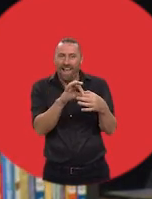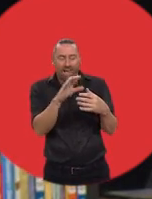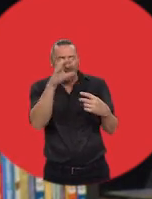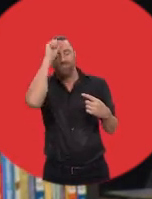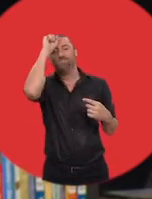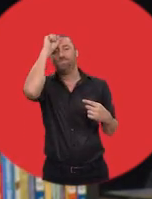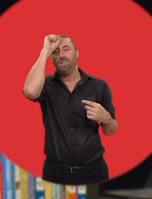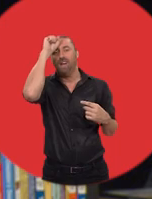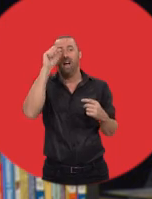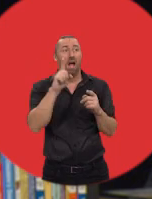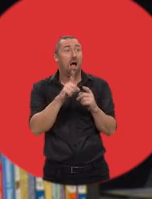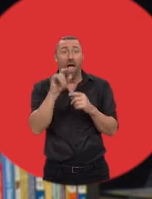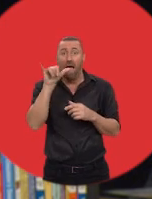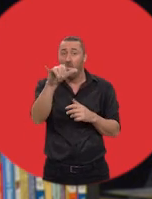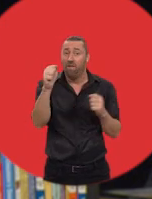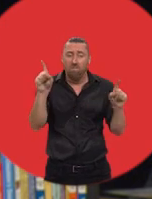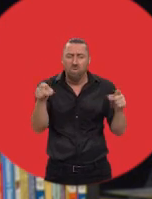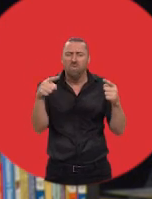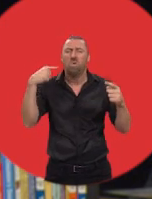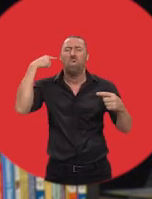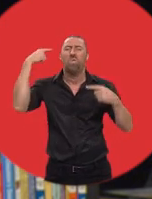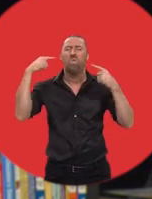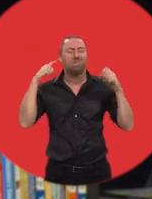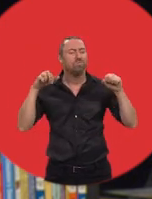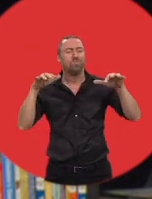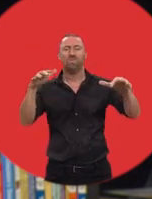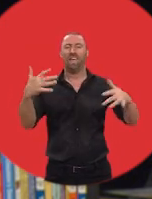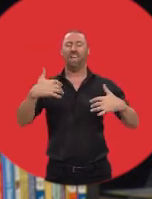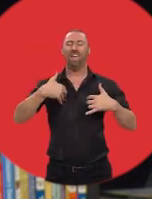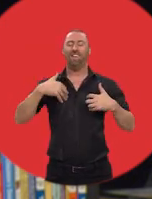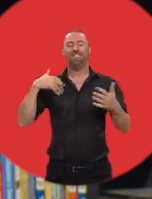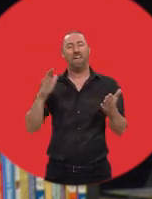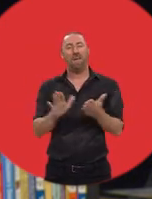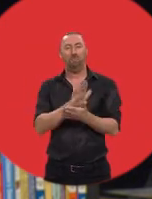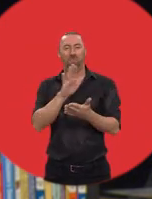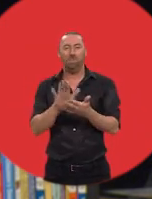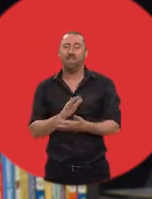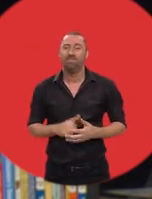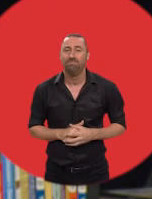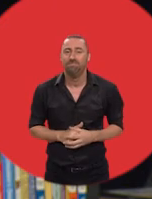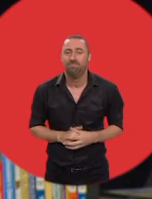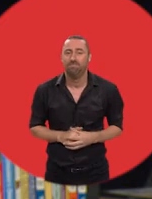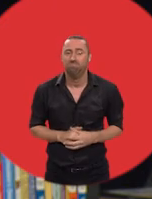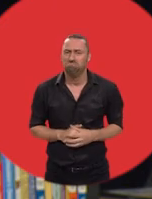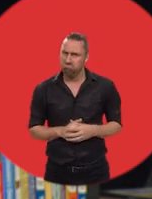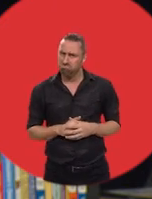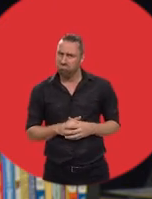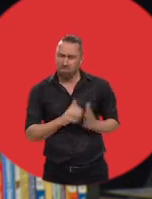my connection. The airport and the music I can hear at the airport makes me feel